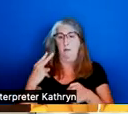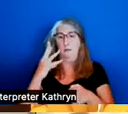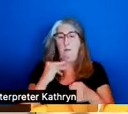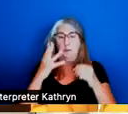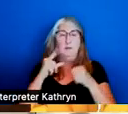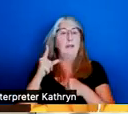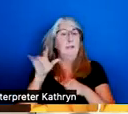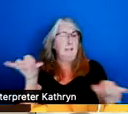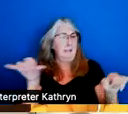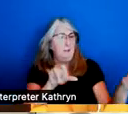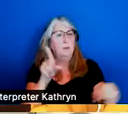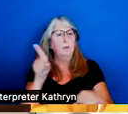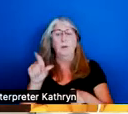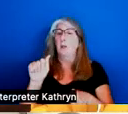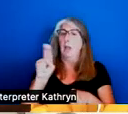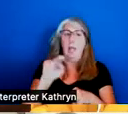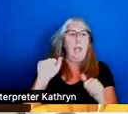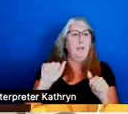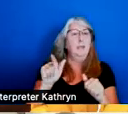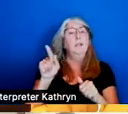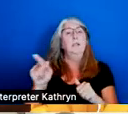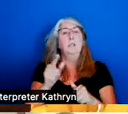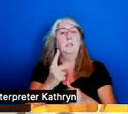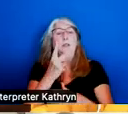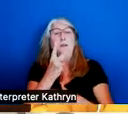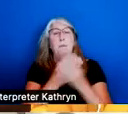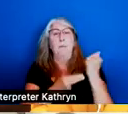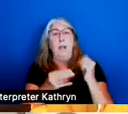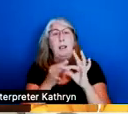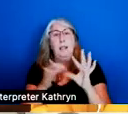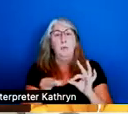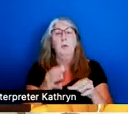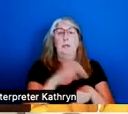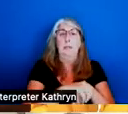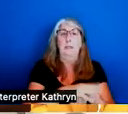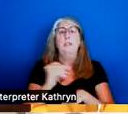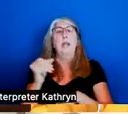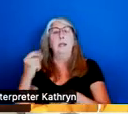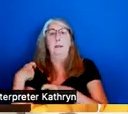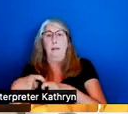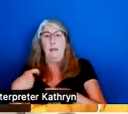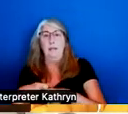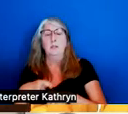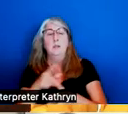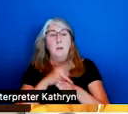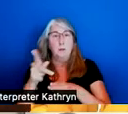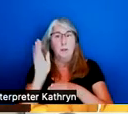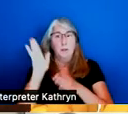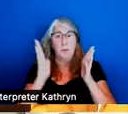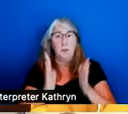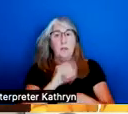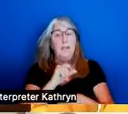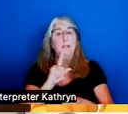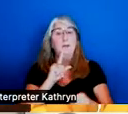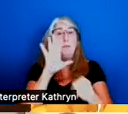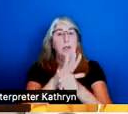has done. Anna is a bilingual professional speaker in English and Spanish. And Anna has pledged to make meaning